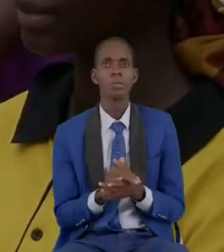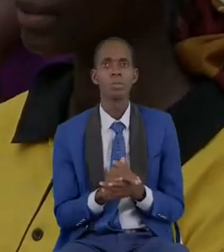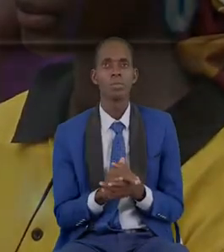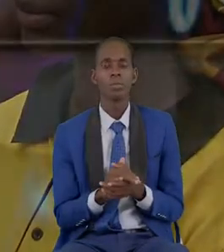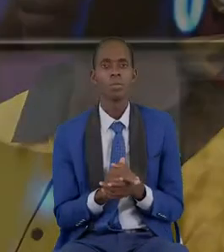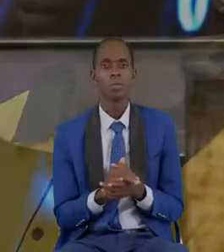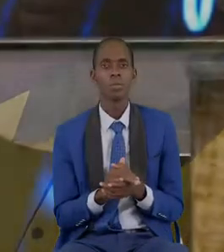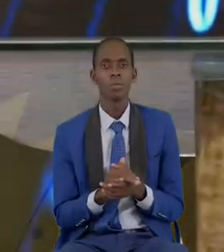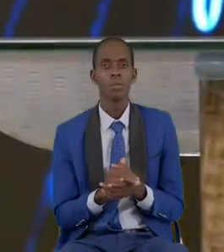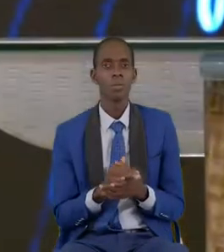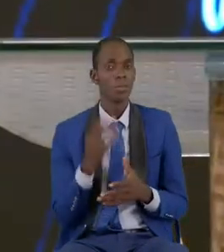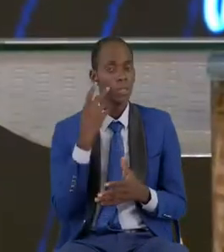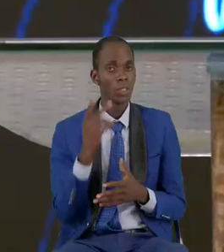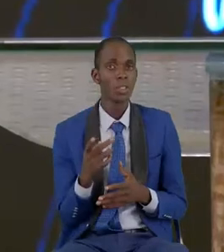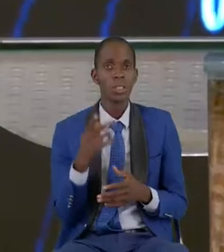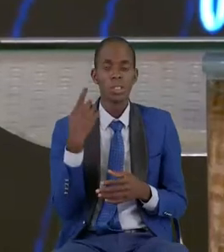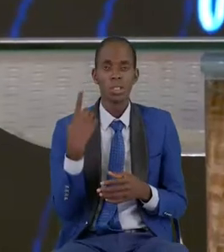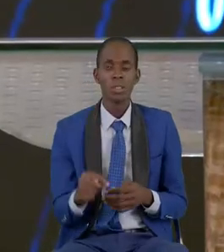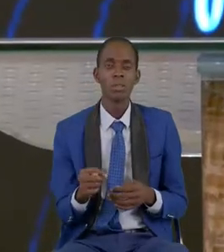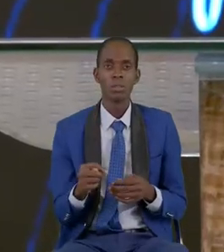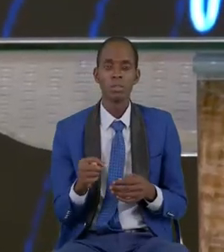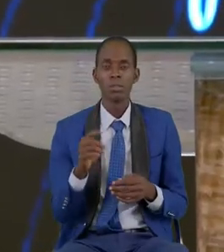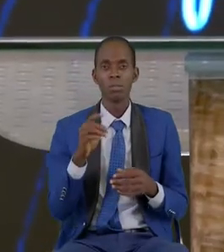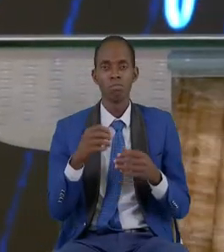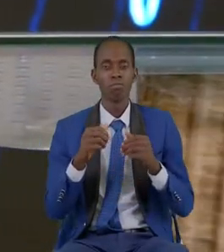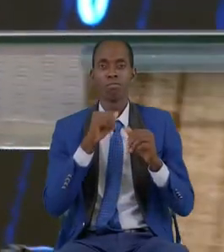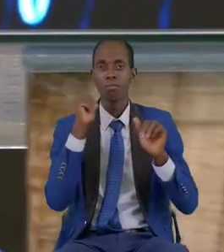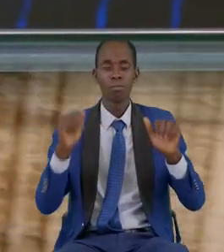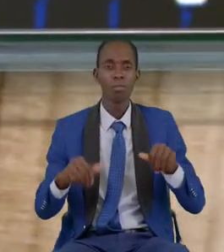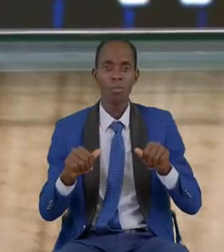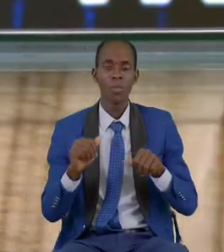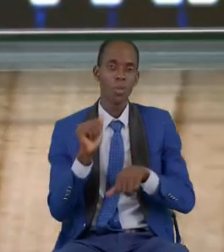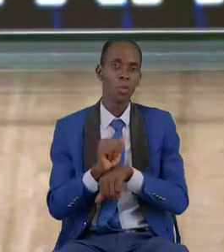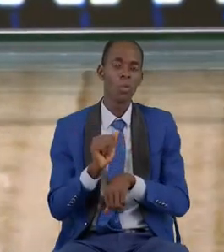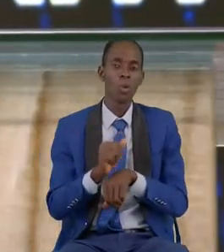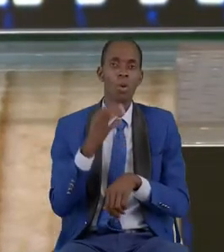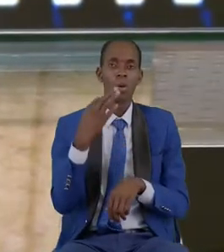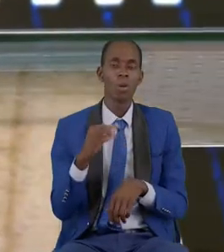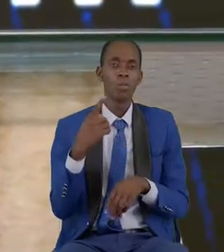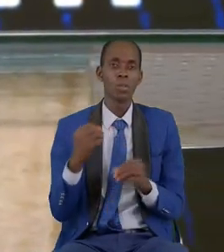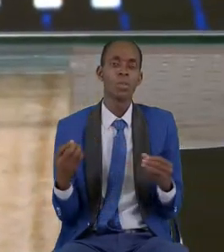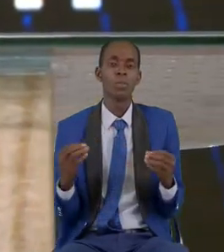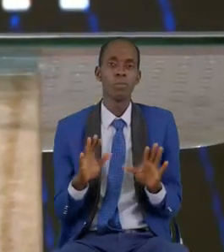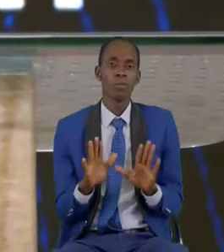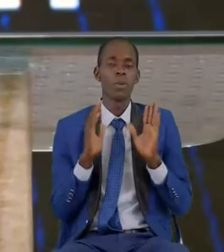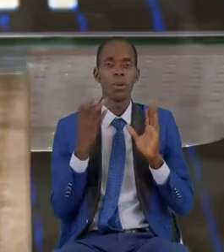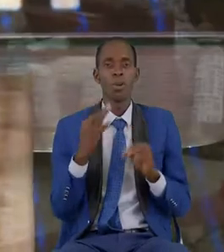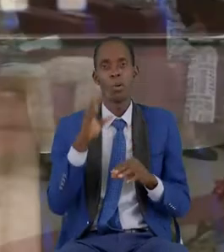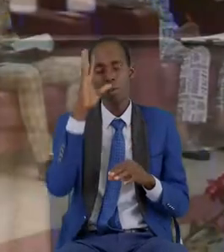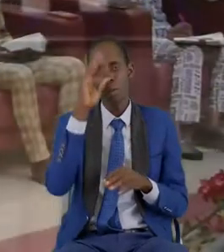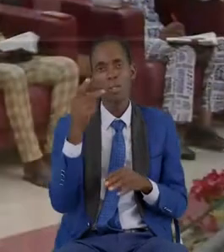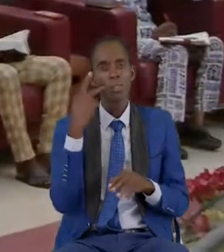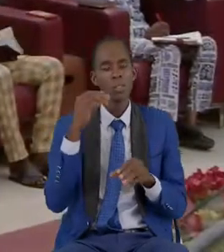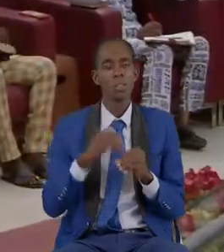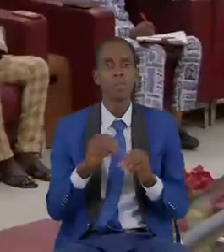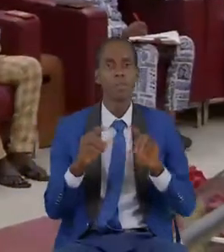Discipline effect of the fear of man. Look at 1 Samuel chapter 15. In 1 Samuel chapter